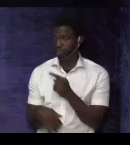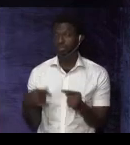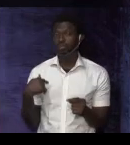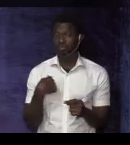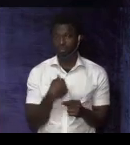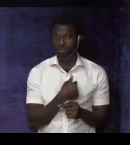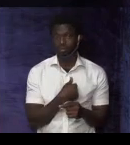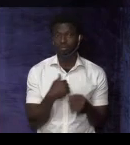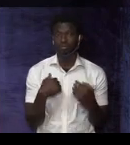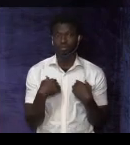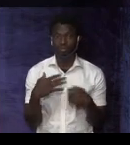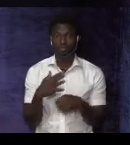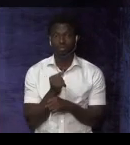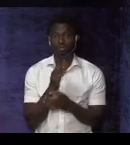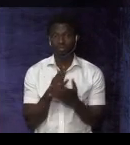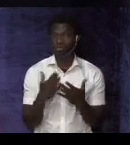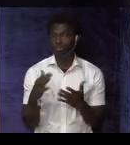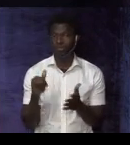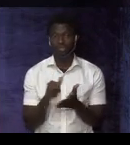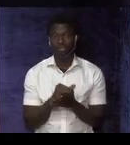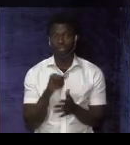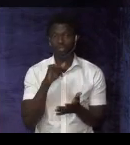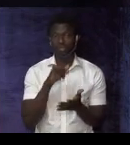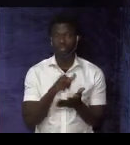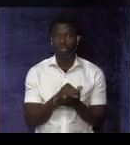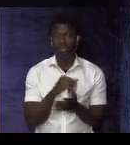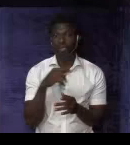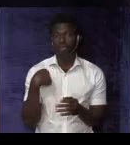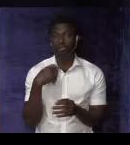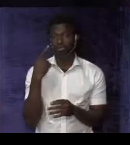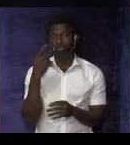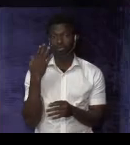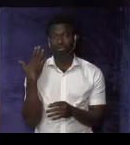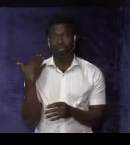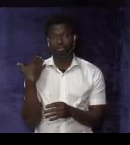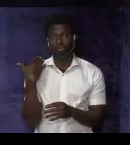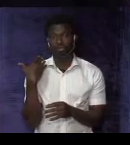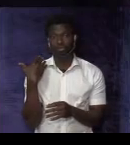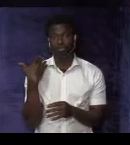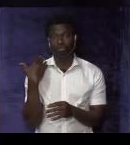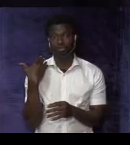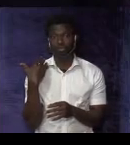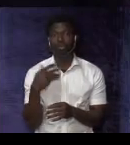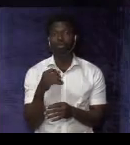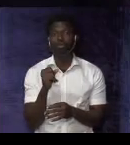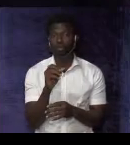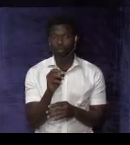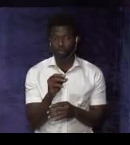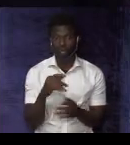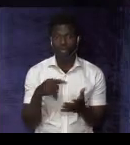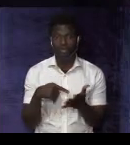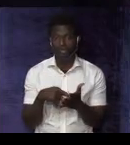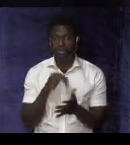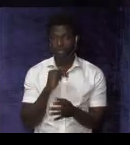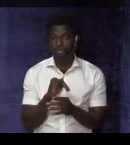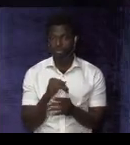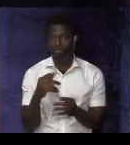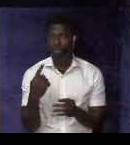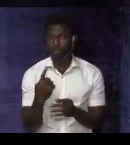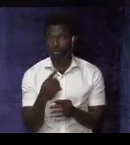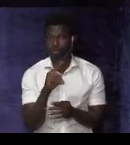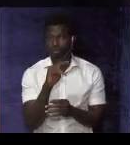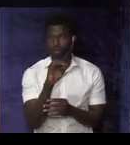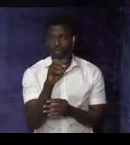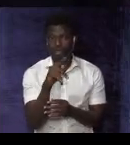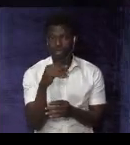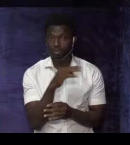can see we are gotten something like that other one that we saw the other time. Here it is. Okay, so this is also the net